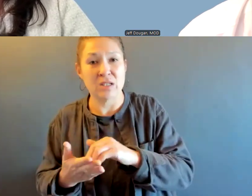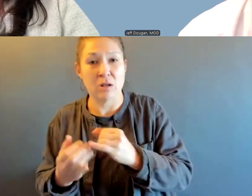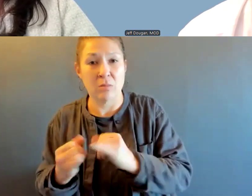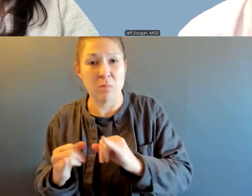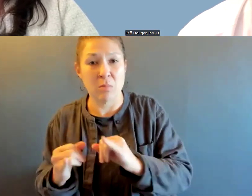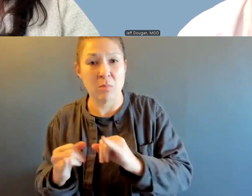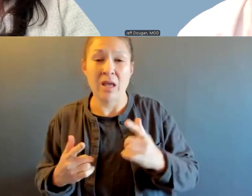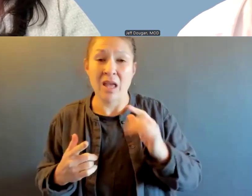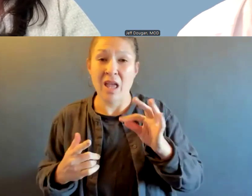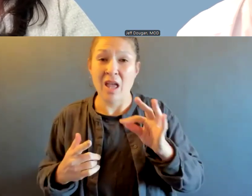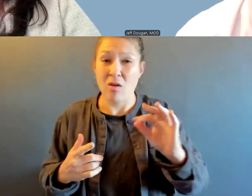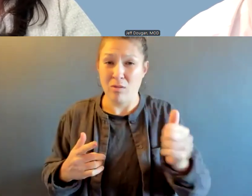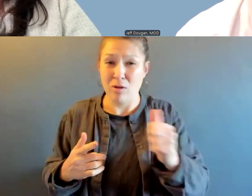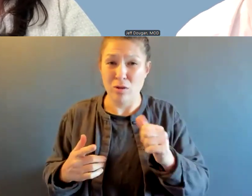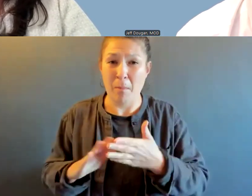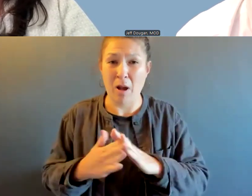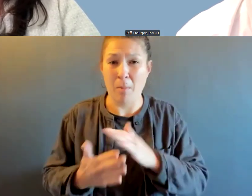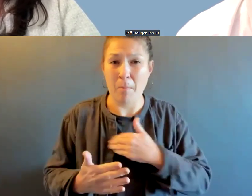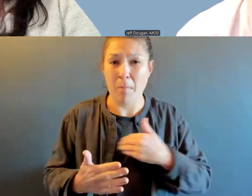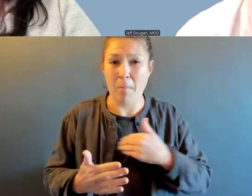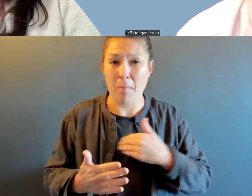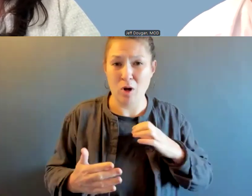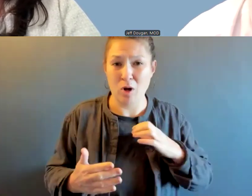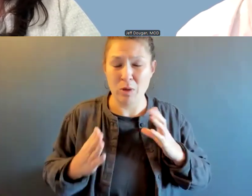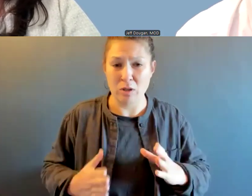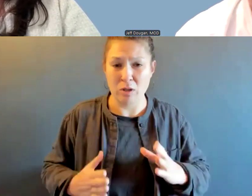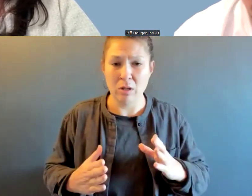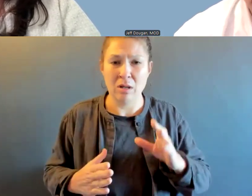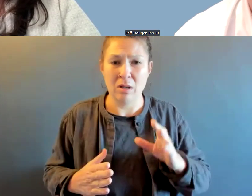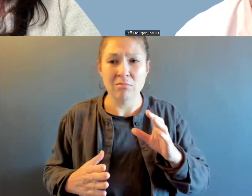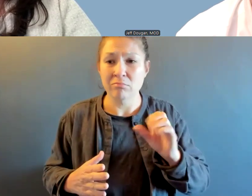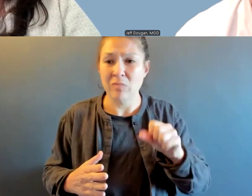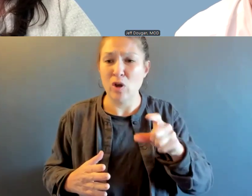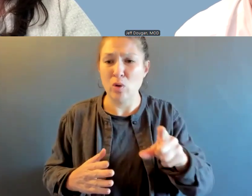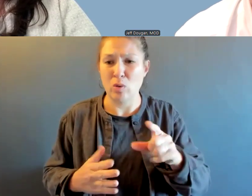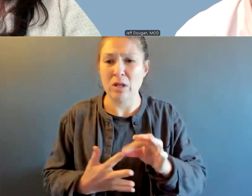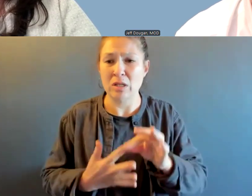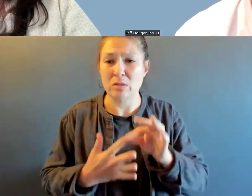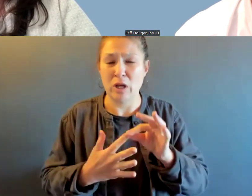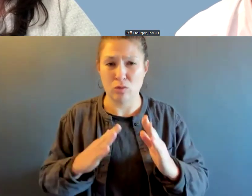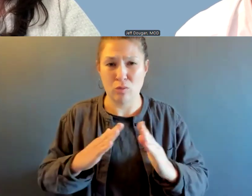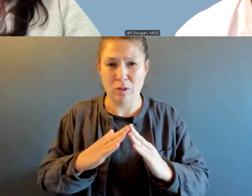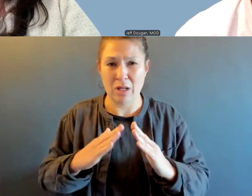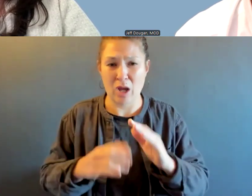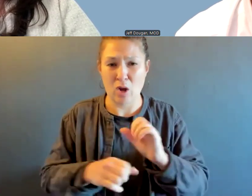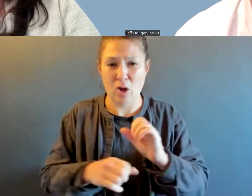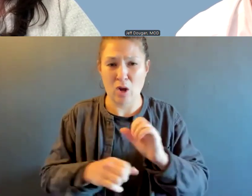bit to you are a special town employee. So I try to, with that, you don't always want to file against who you've been, who